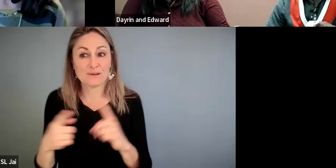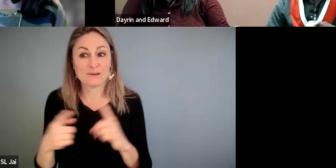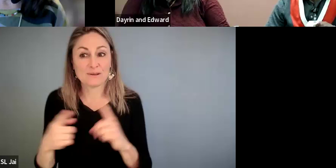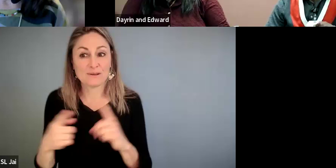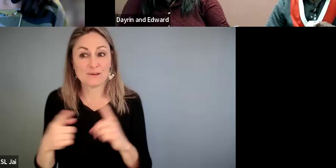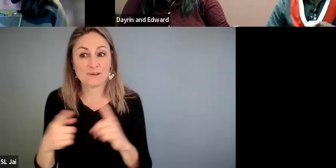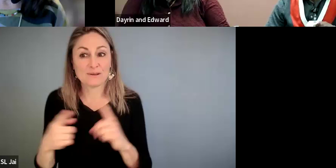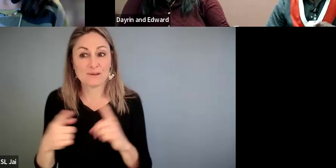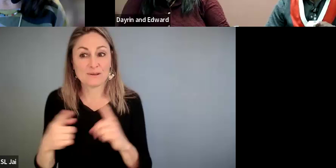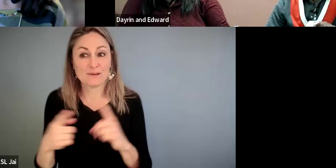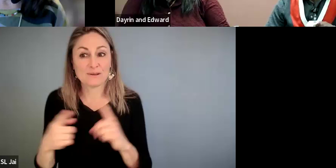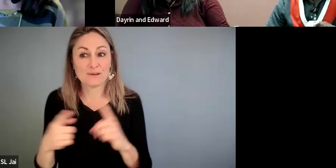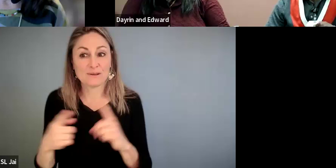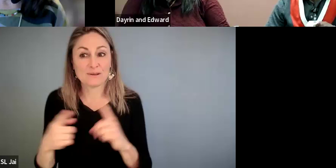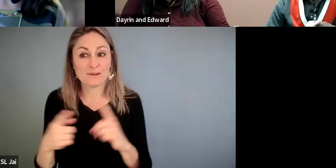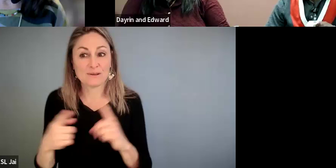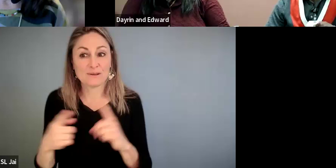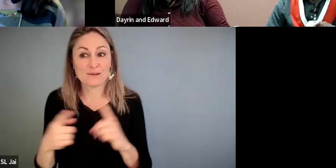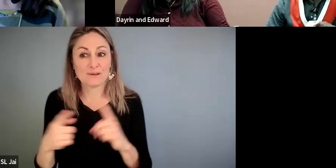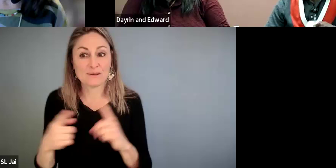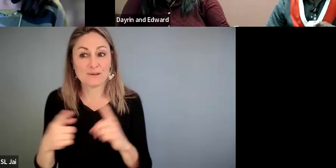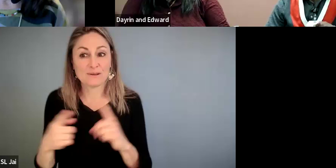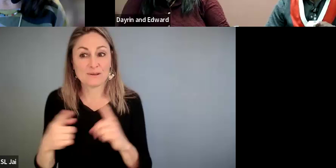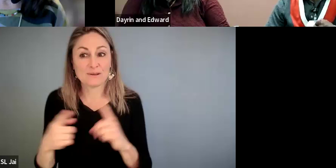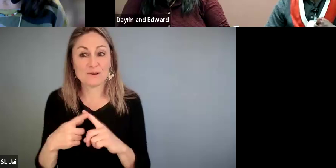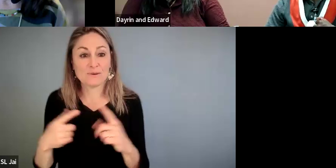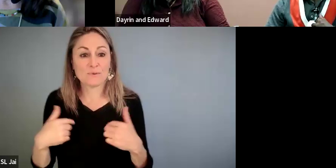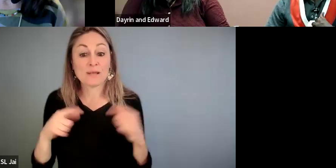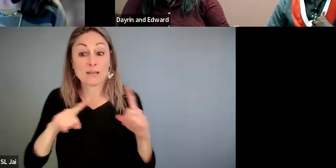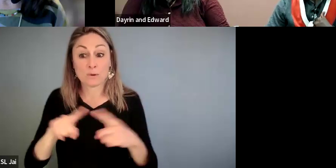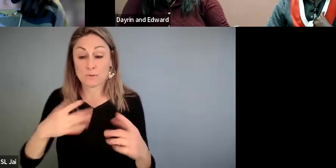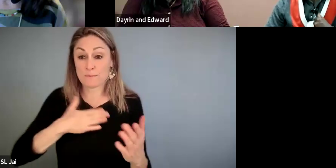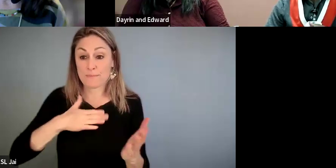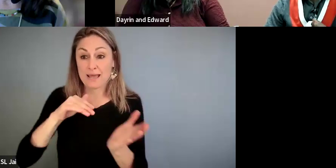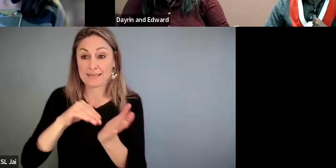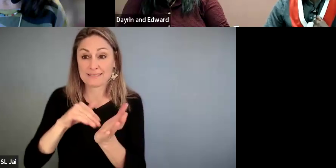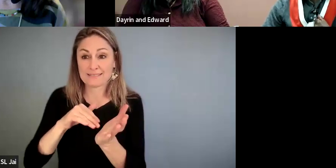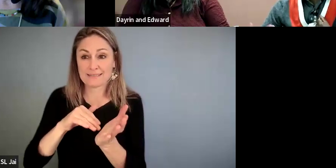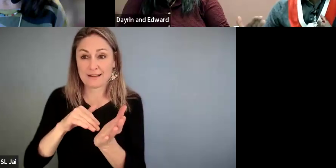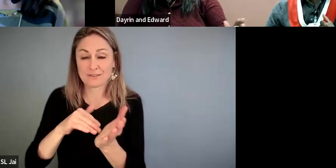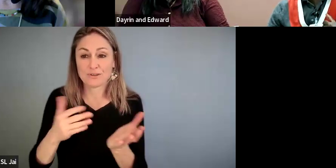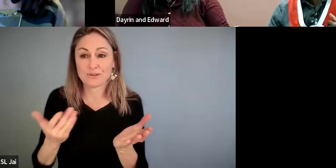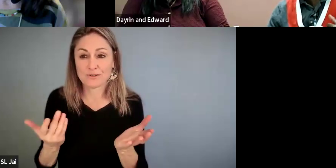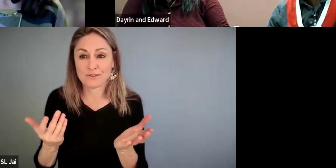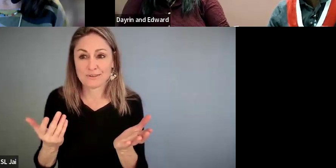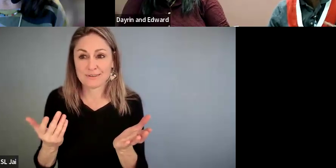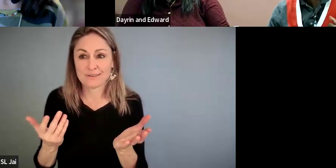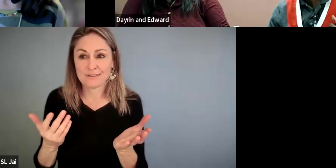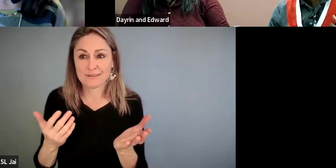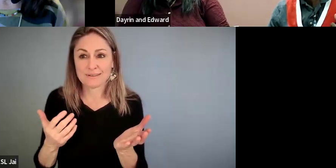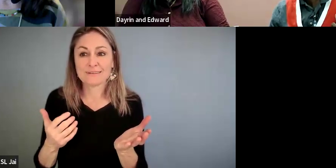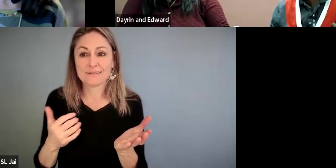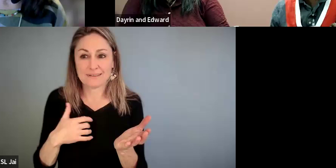the doctor's office, like when I go to my doctor, I sometimes need to find that